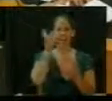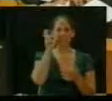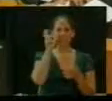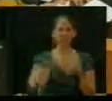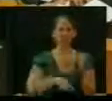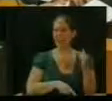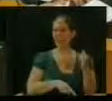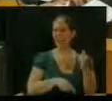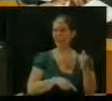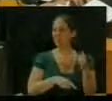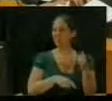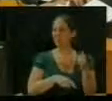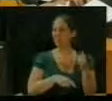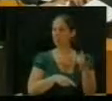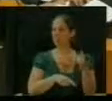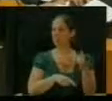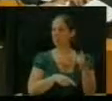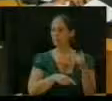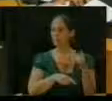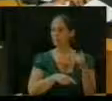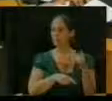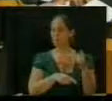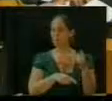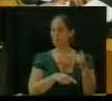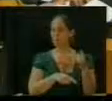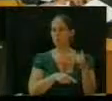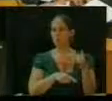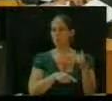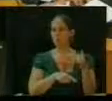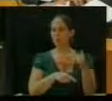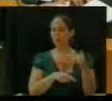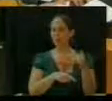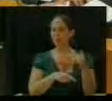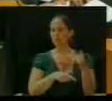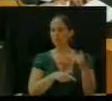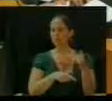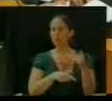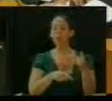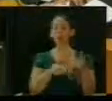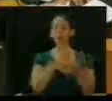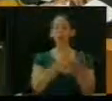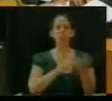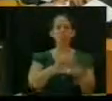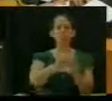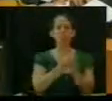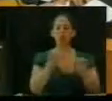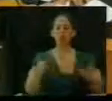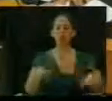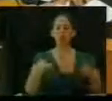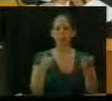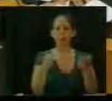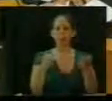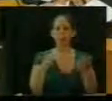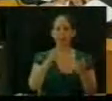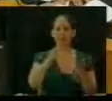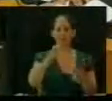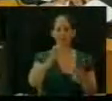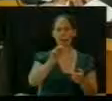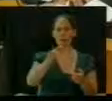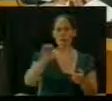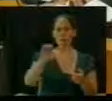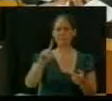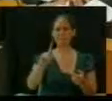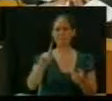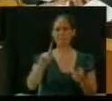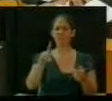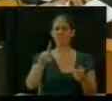before the commission and asking the commission to vote on it? Why could we just not come up with some changes we recommend? Now, Commissioner Hammond sits on that committee with